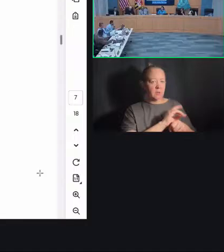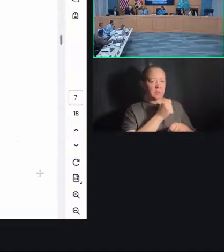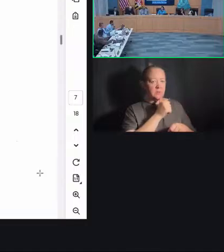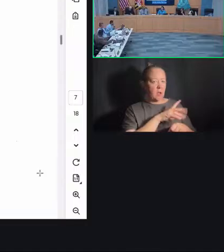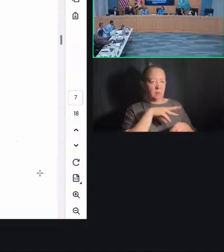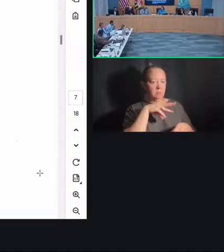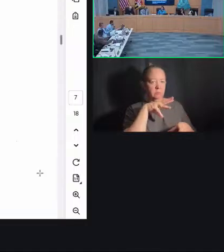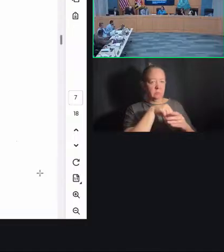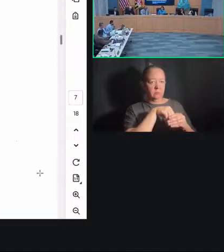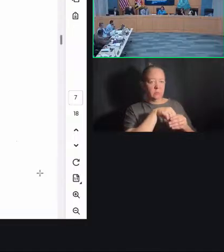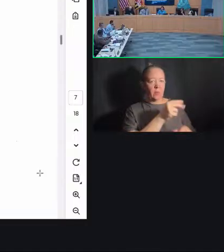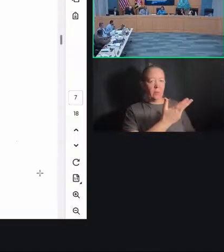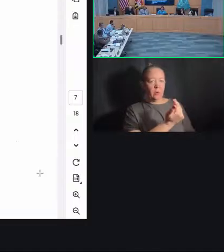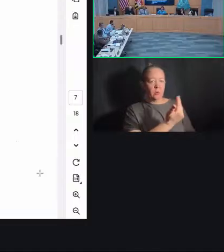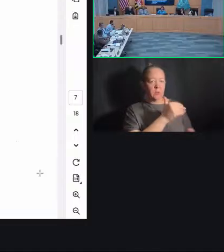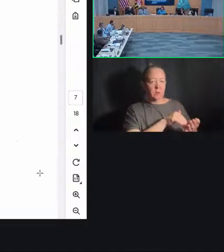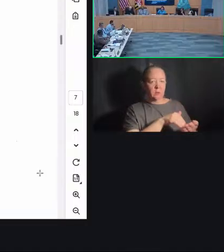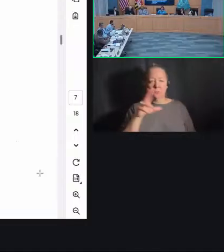all right.